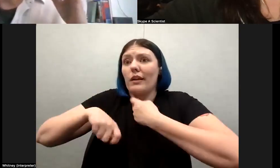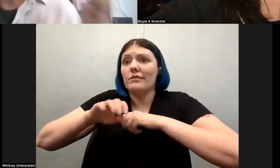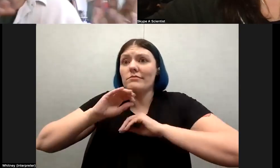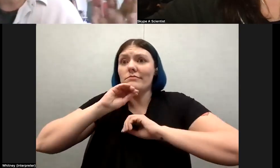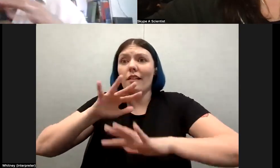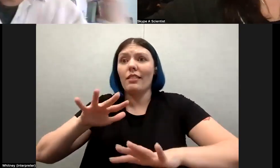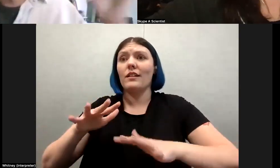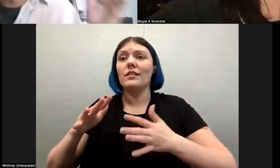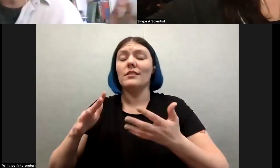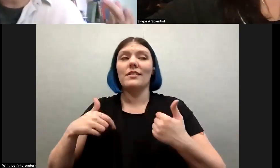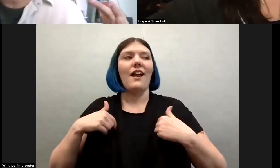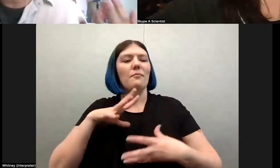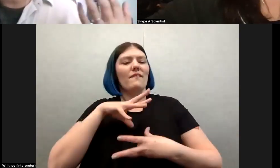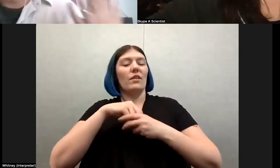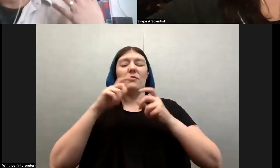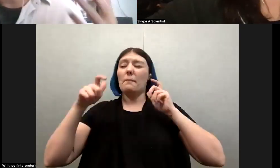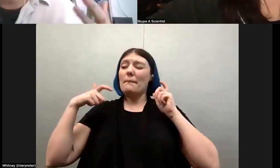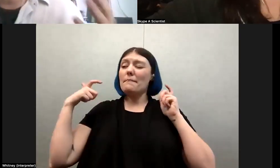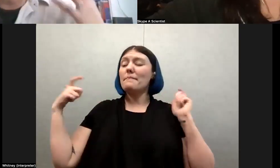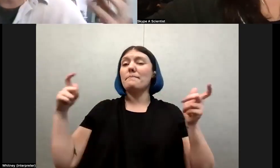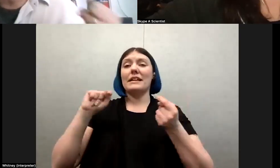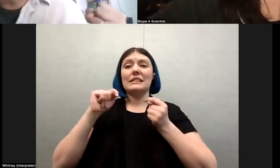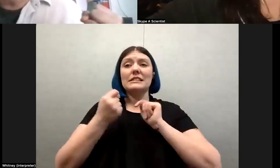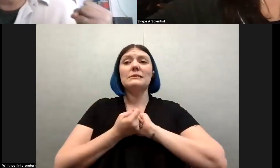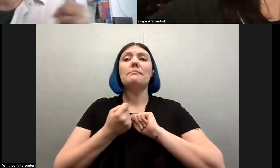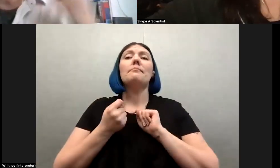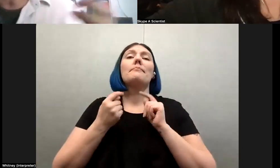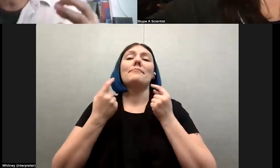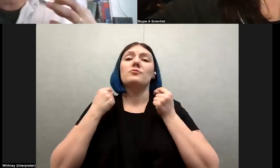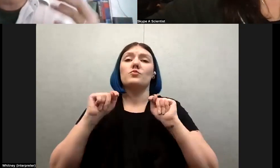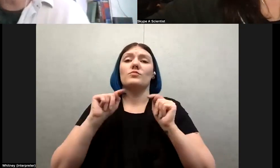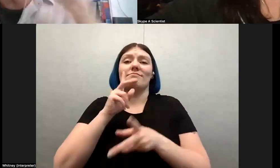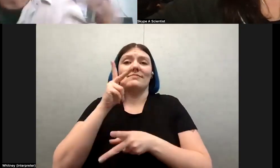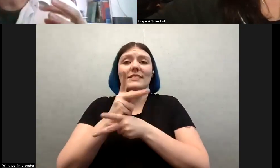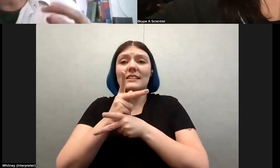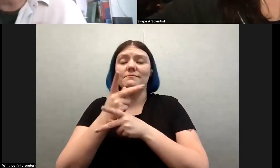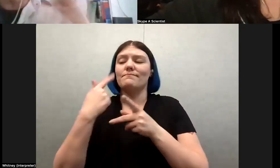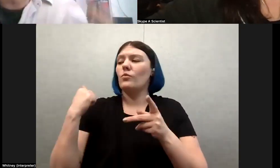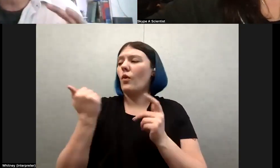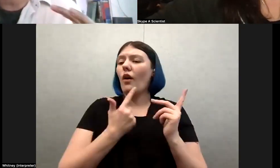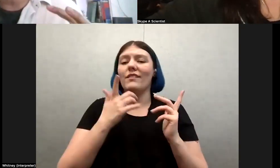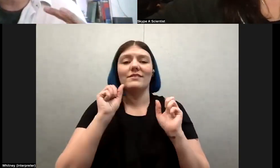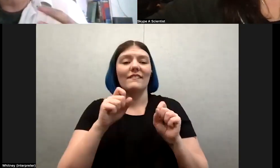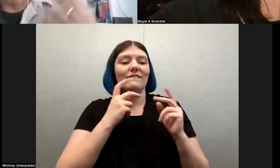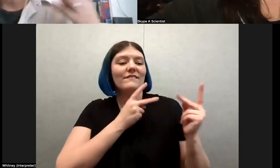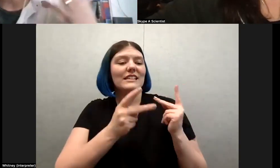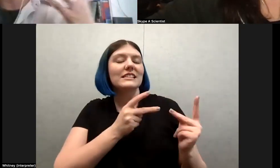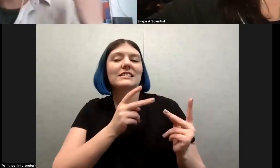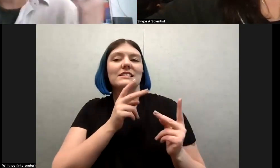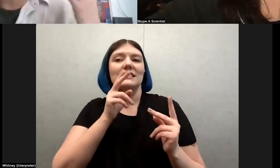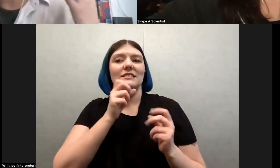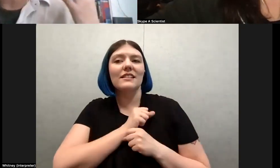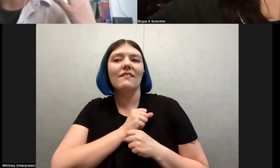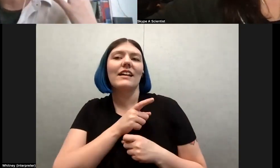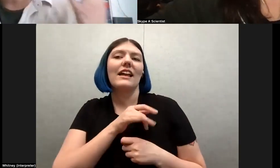I'm part of a really large group of people who are trying to keep it here so that we can all visit it and all love it and the animals can live in it,